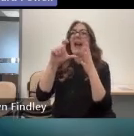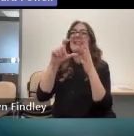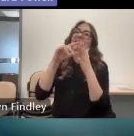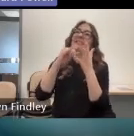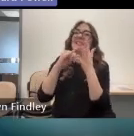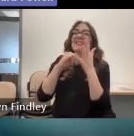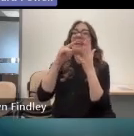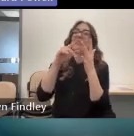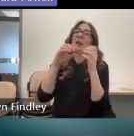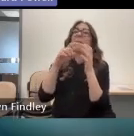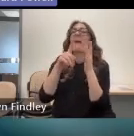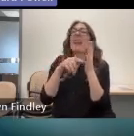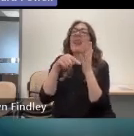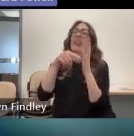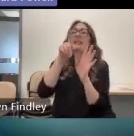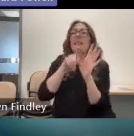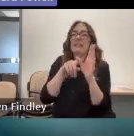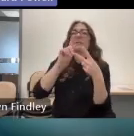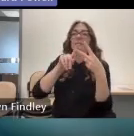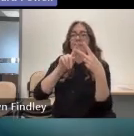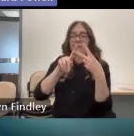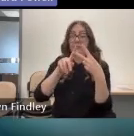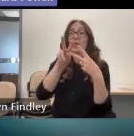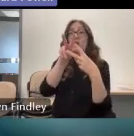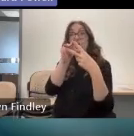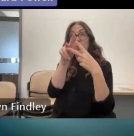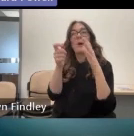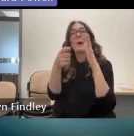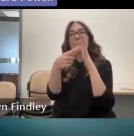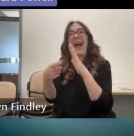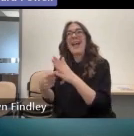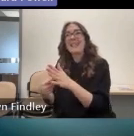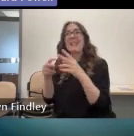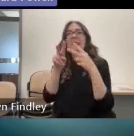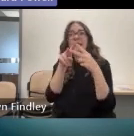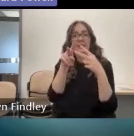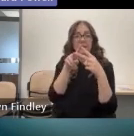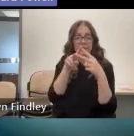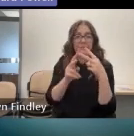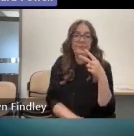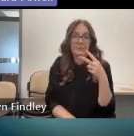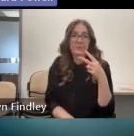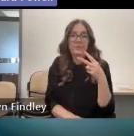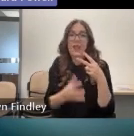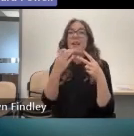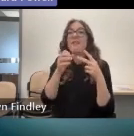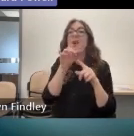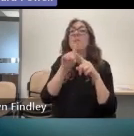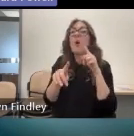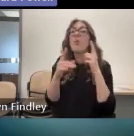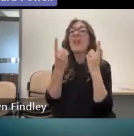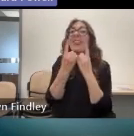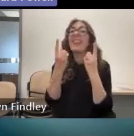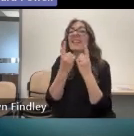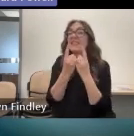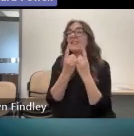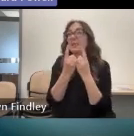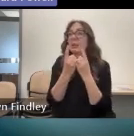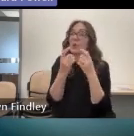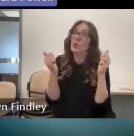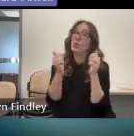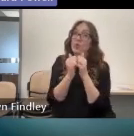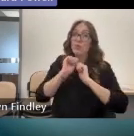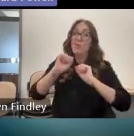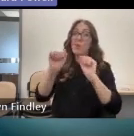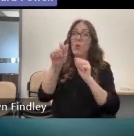So those are the main 2 menu items where you'll find most of the stuff that will assist